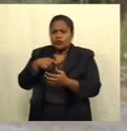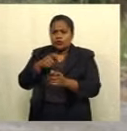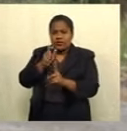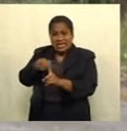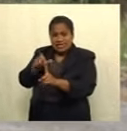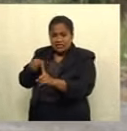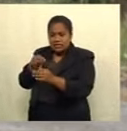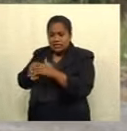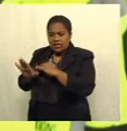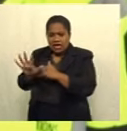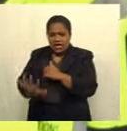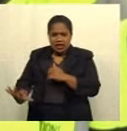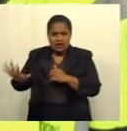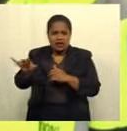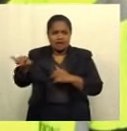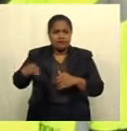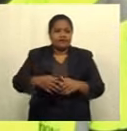have